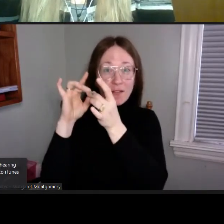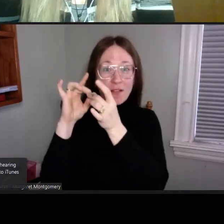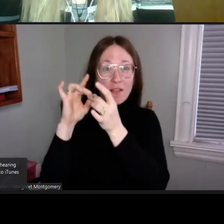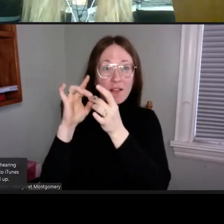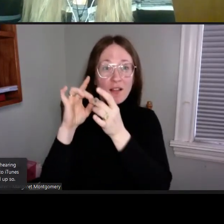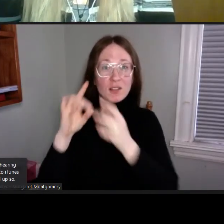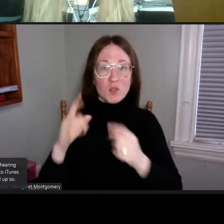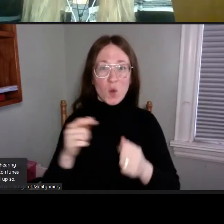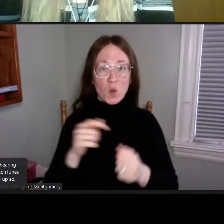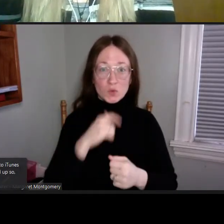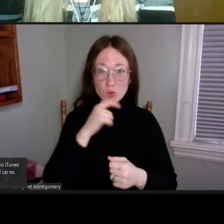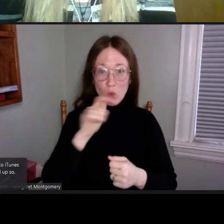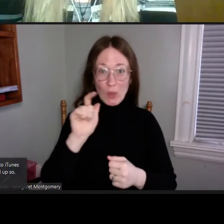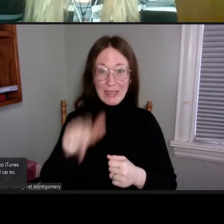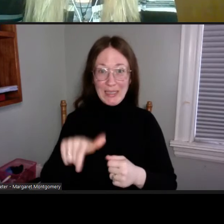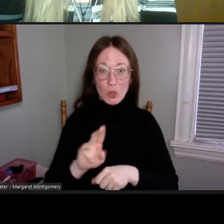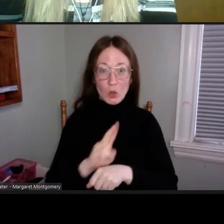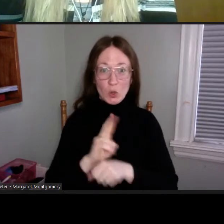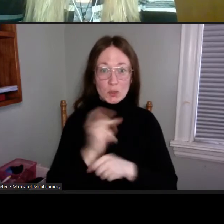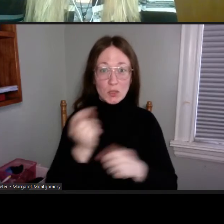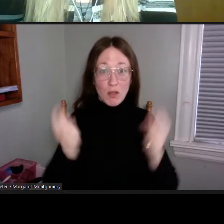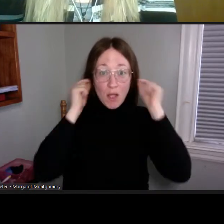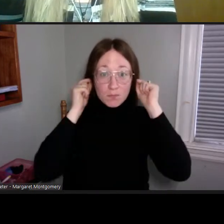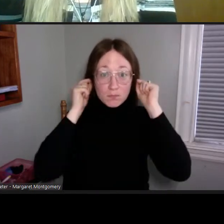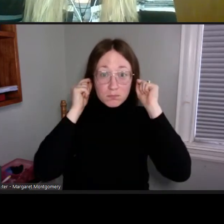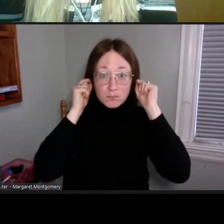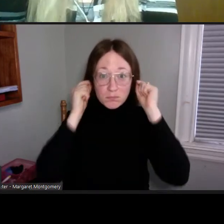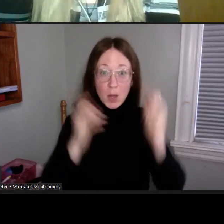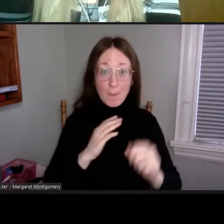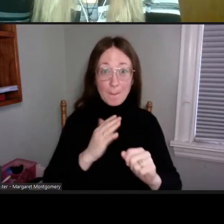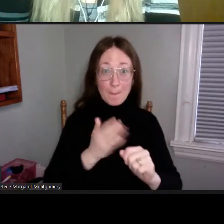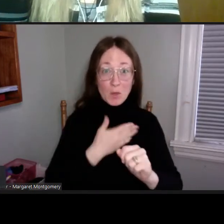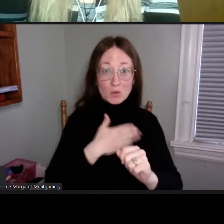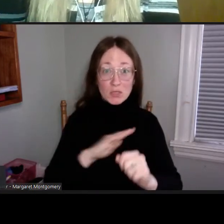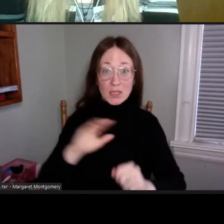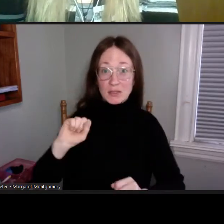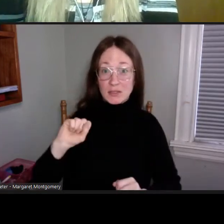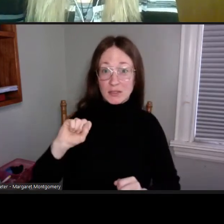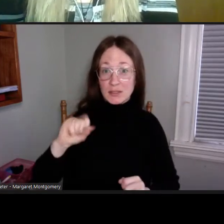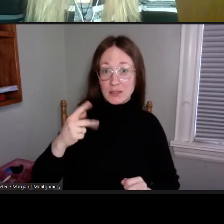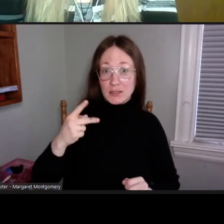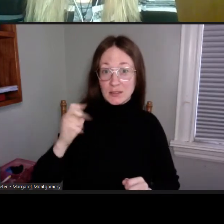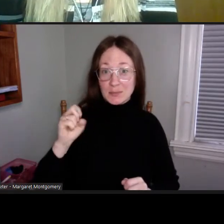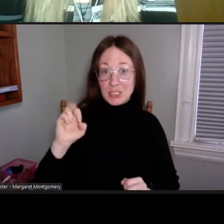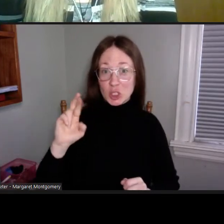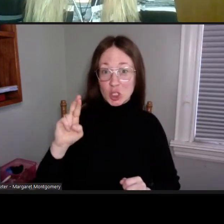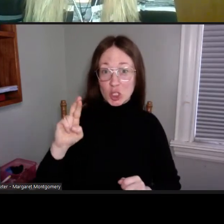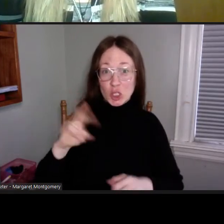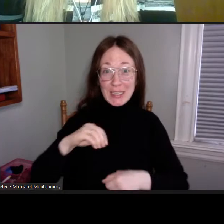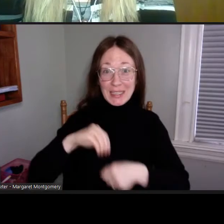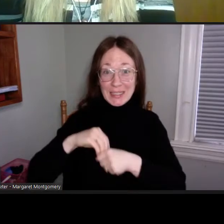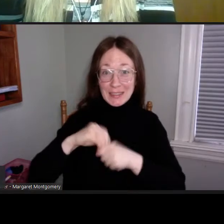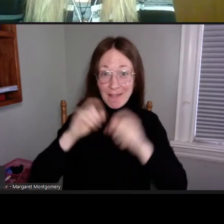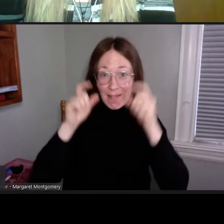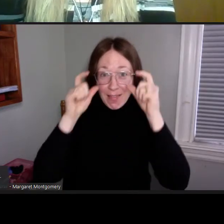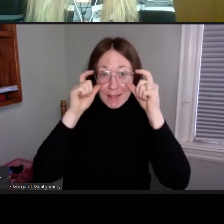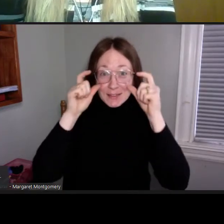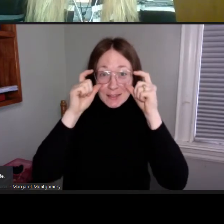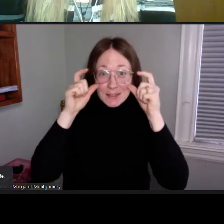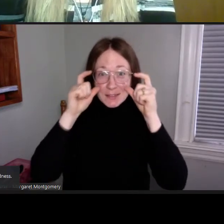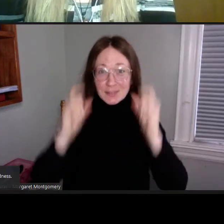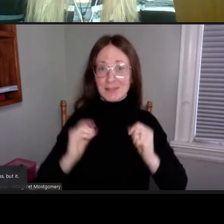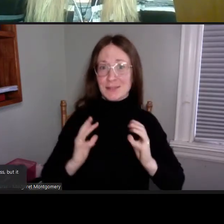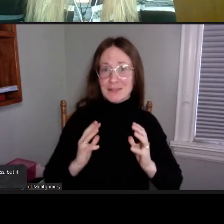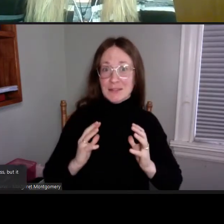up. So, and they're really slick. So that was a cool little, that's not a necessary tool for blindness,